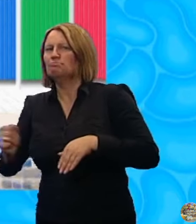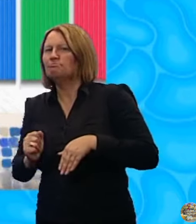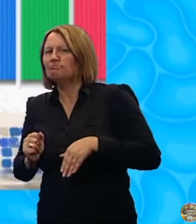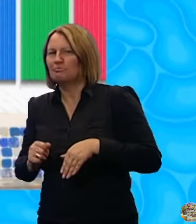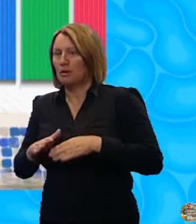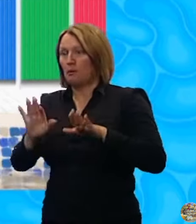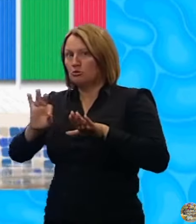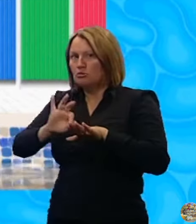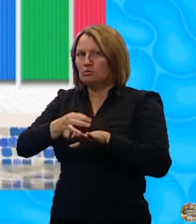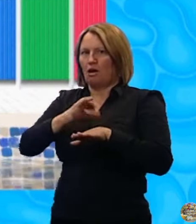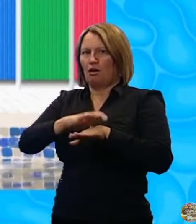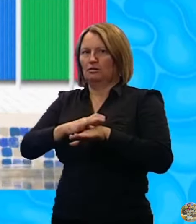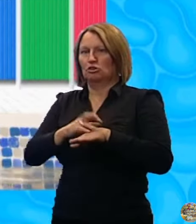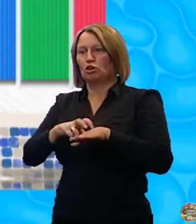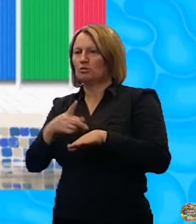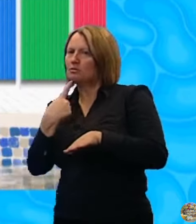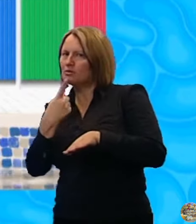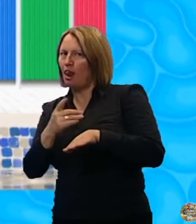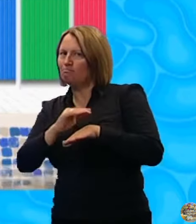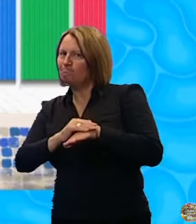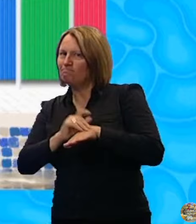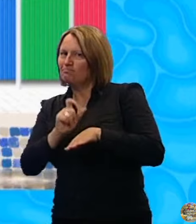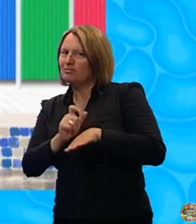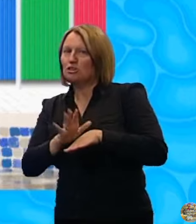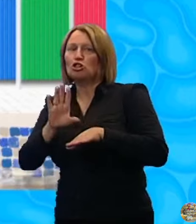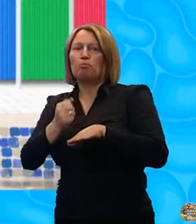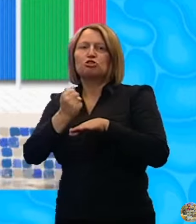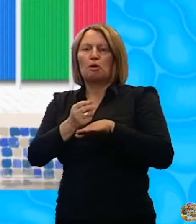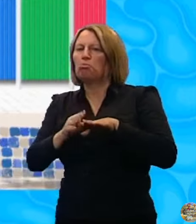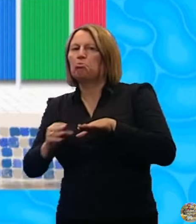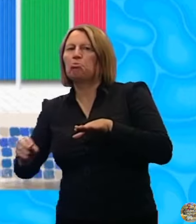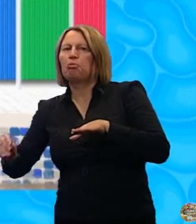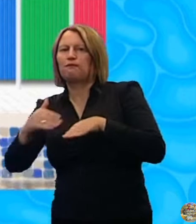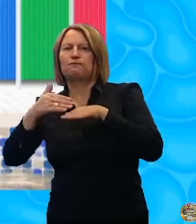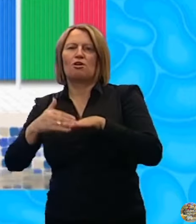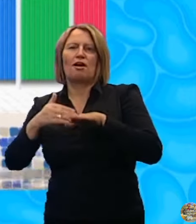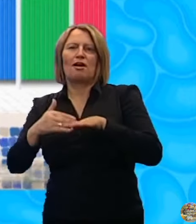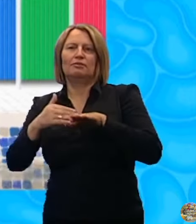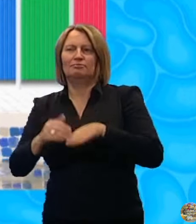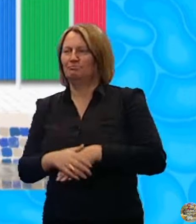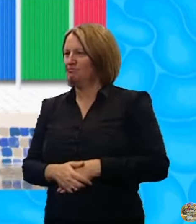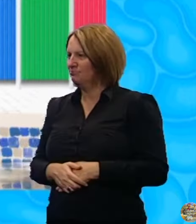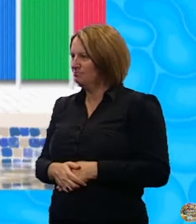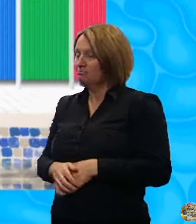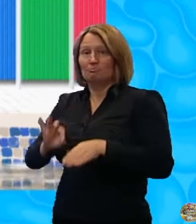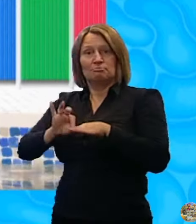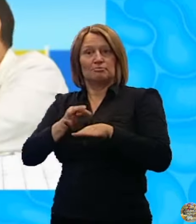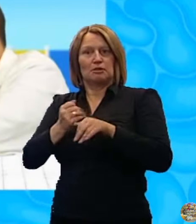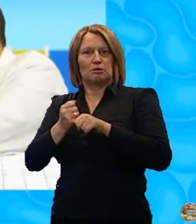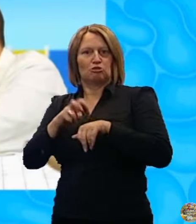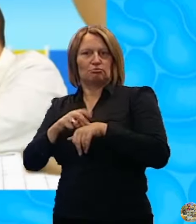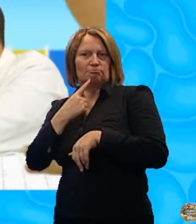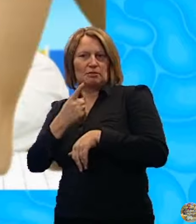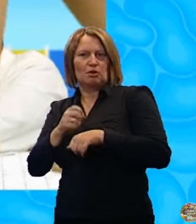Putting on a sock is what the doctor recommends. To stop that germ from getting to your friends. Putting on a sock is what the doctor recommends.